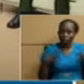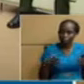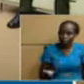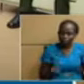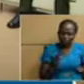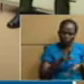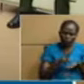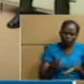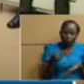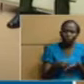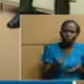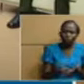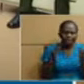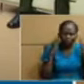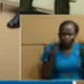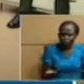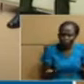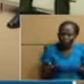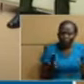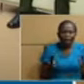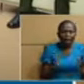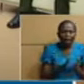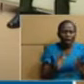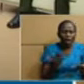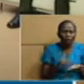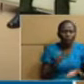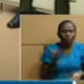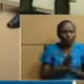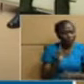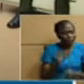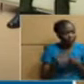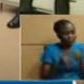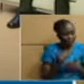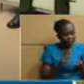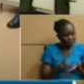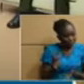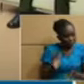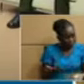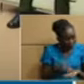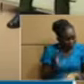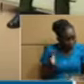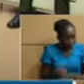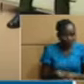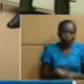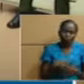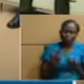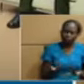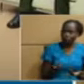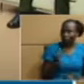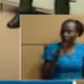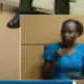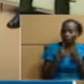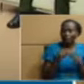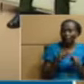school fees, I don't know how much you'd sustain and pay that. If you're catering for old age